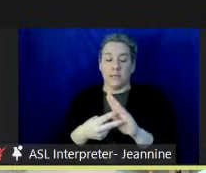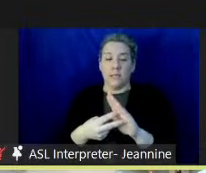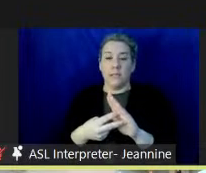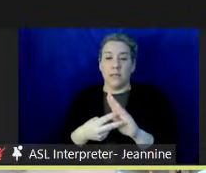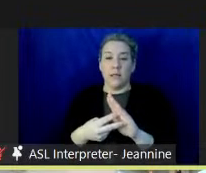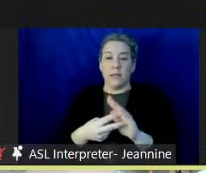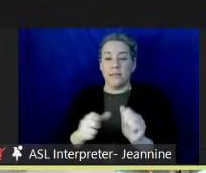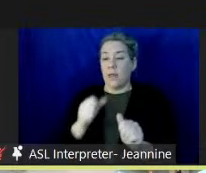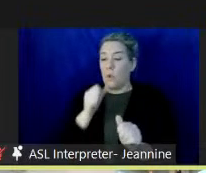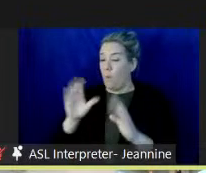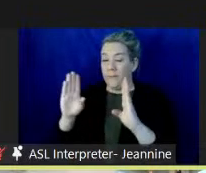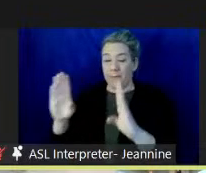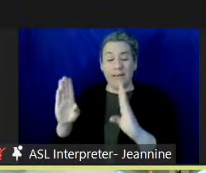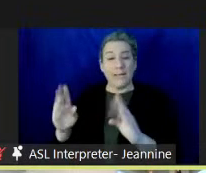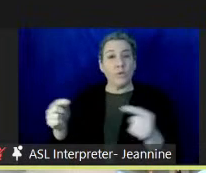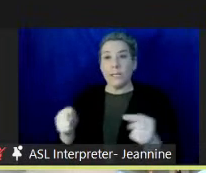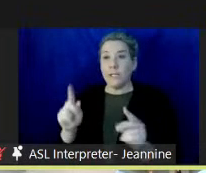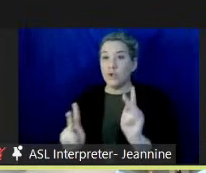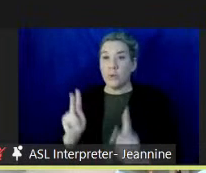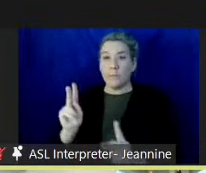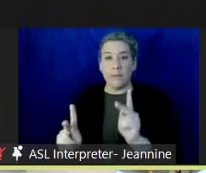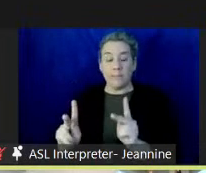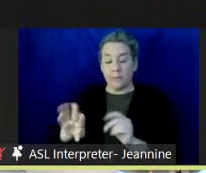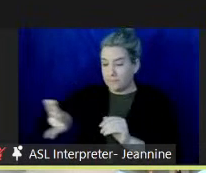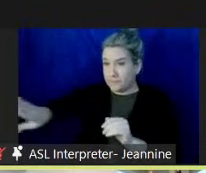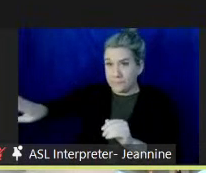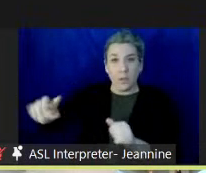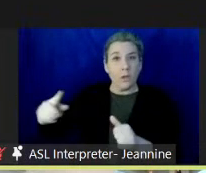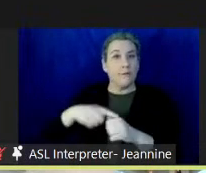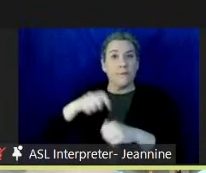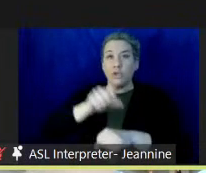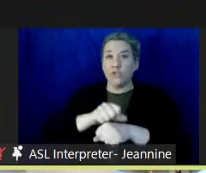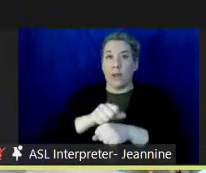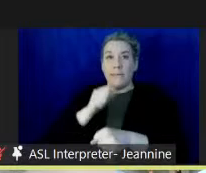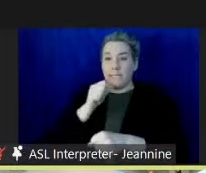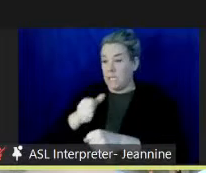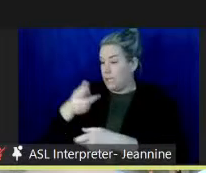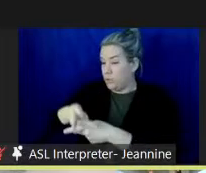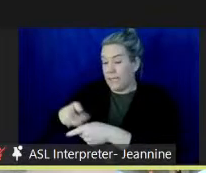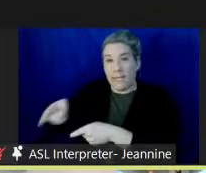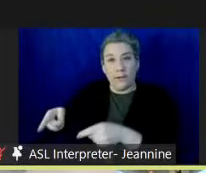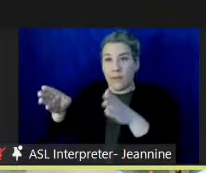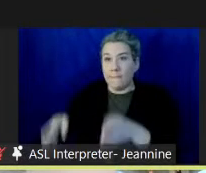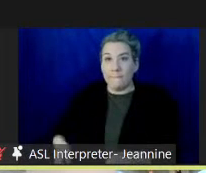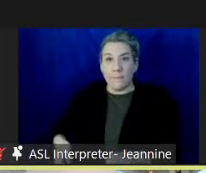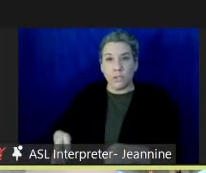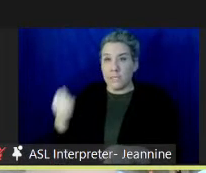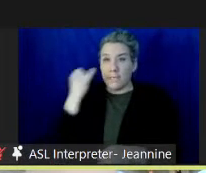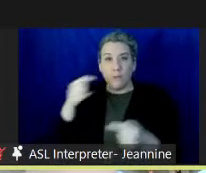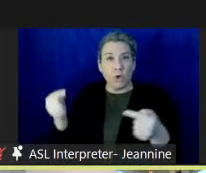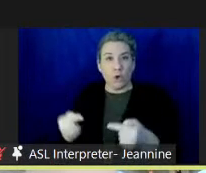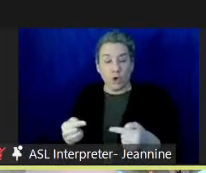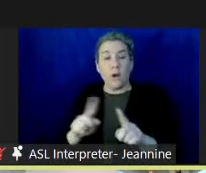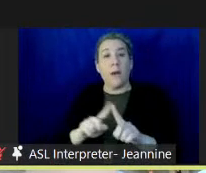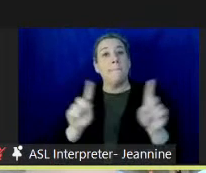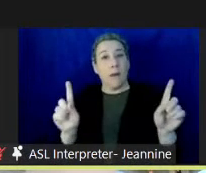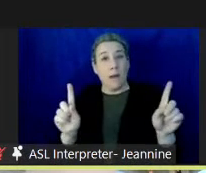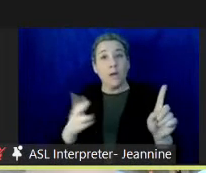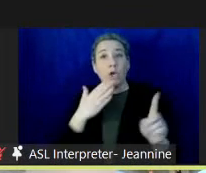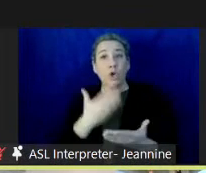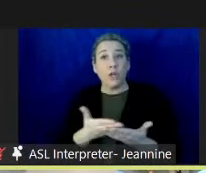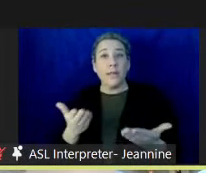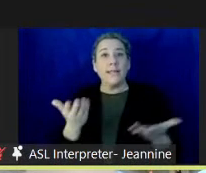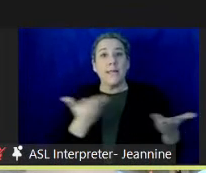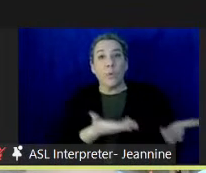injured along the way. Their initial job is not to stop and render that aid. The good thing is, though, that they're going to be bringing a lot